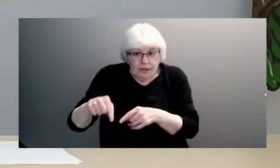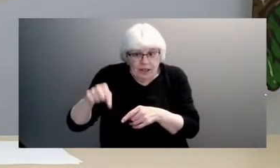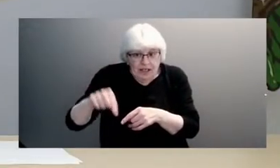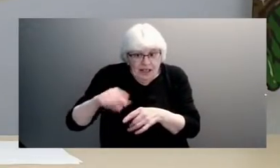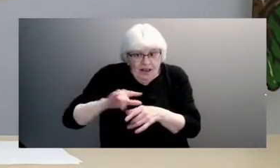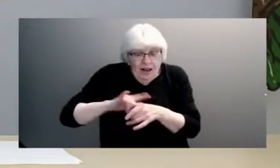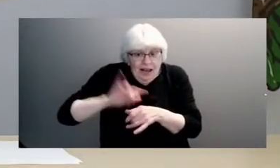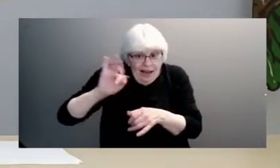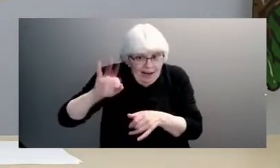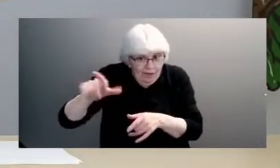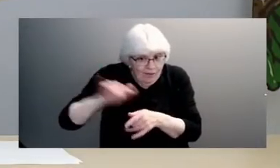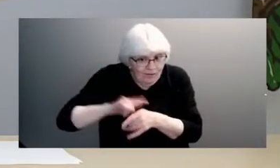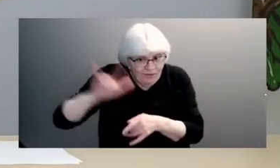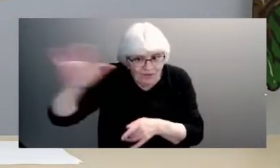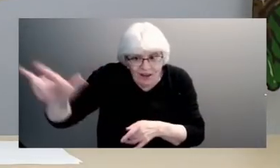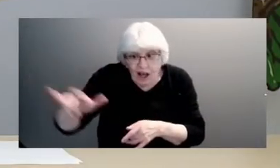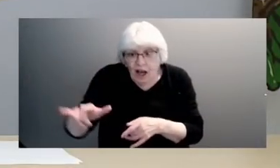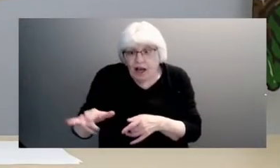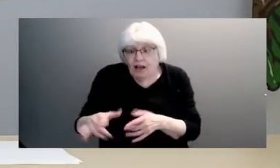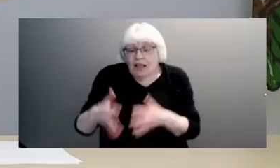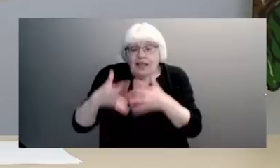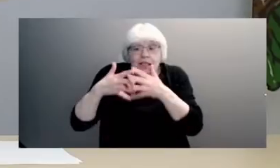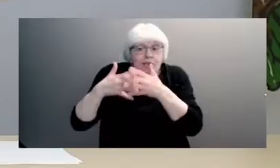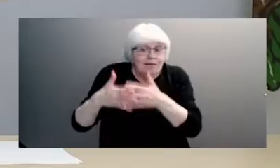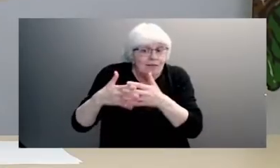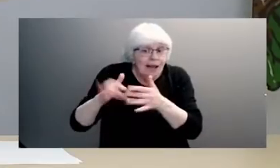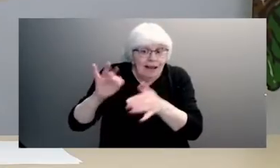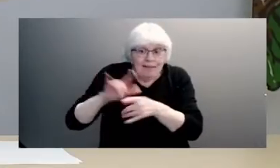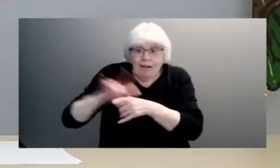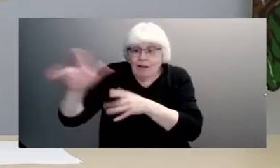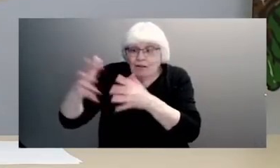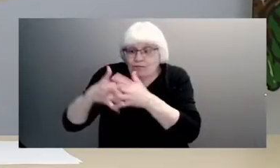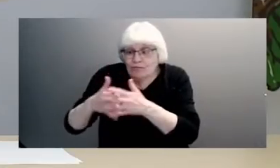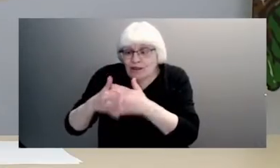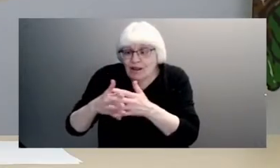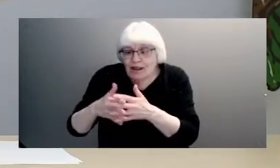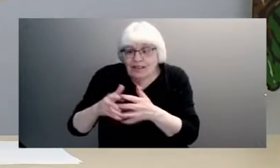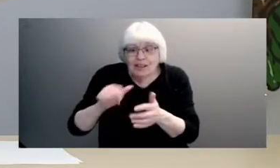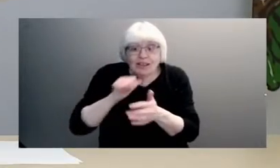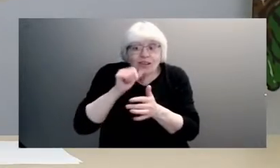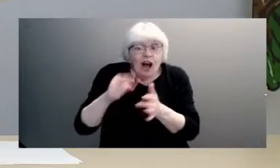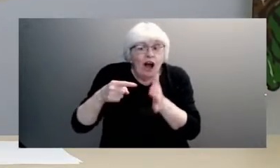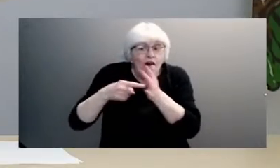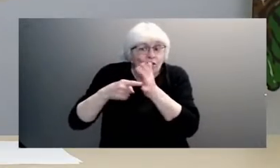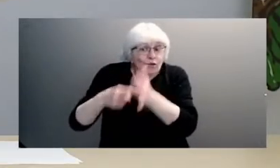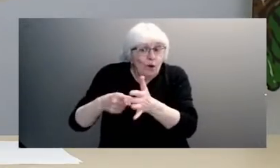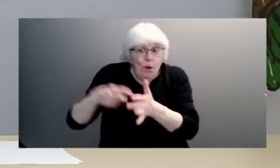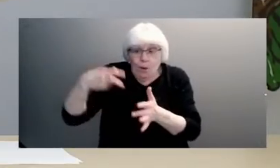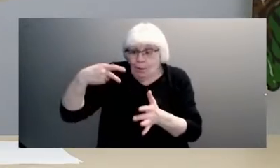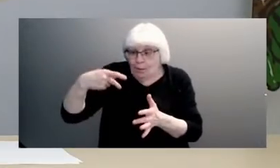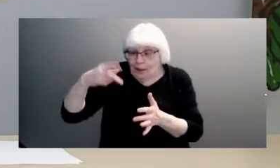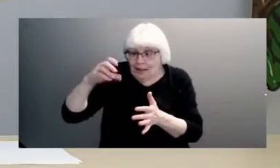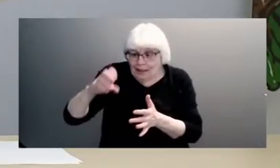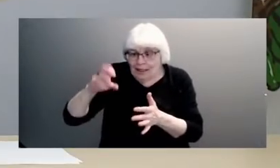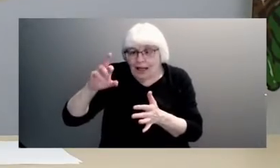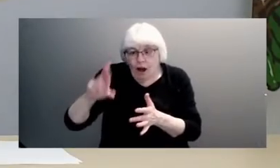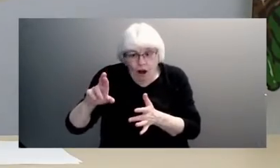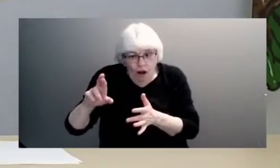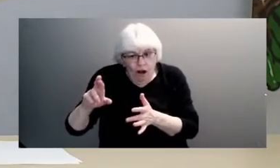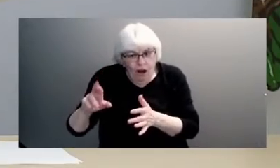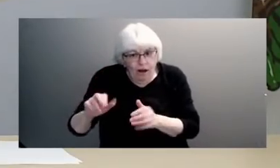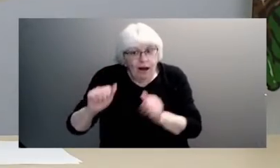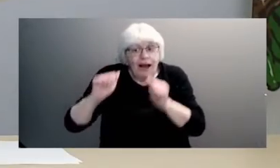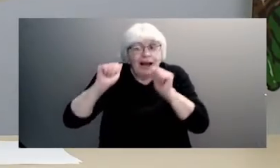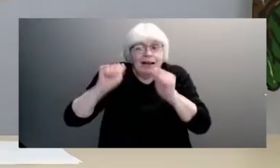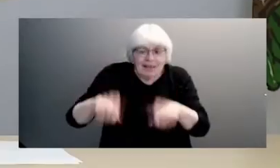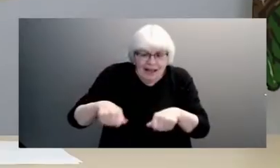need to go to the testing clinics. So we're constantly looking, Steve, at ways that we can prevent people